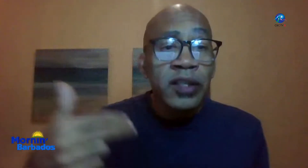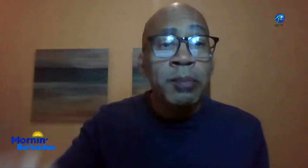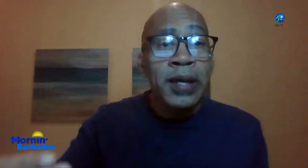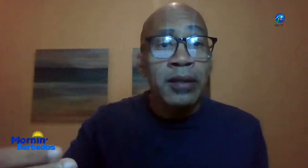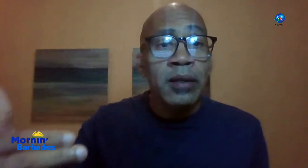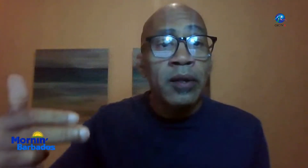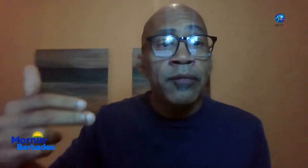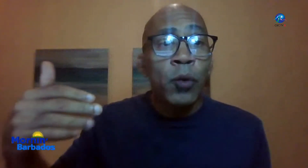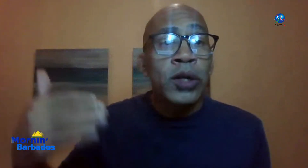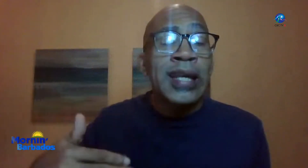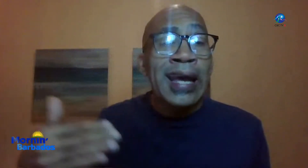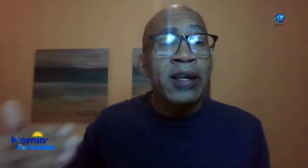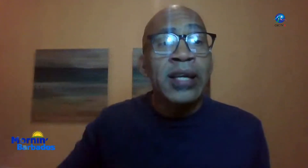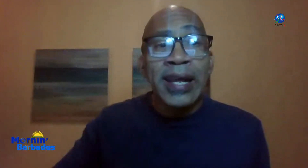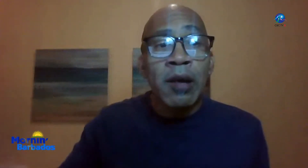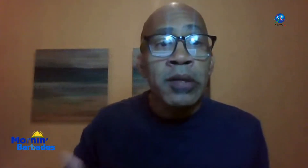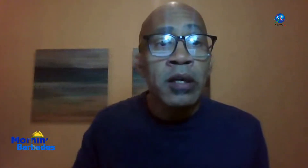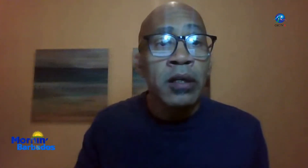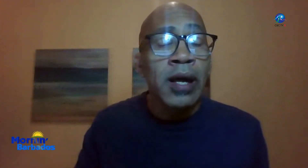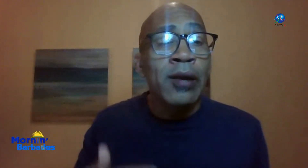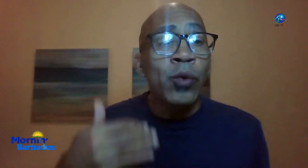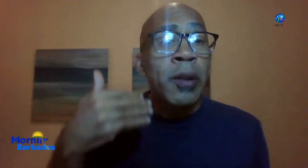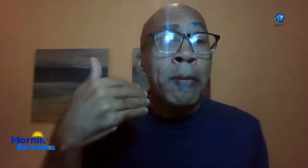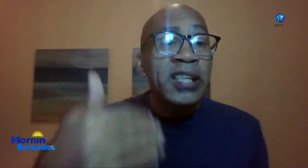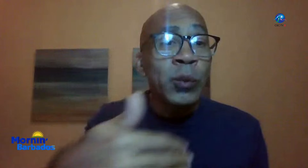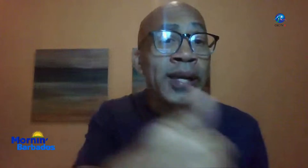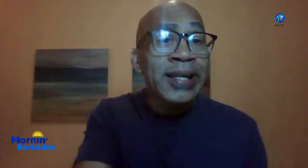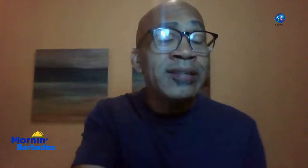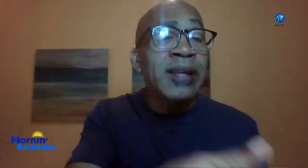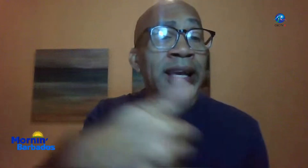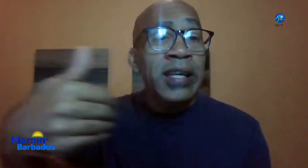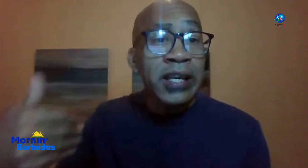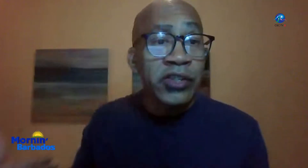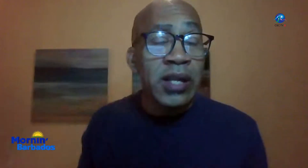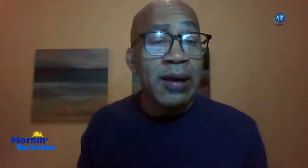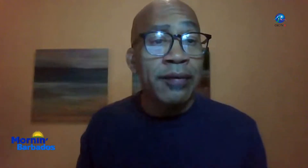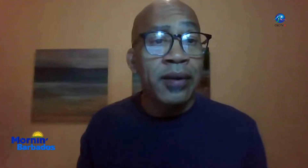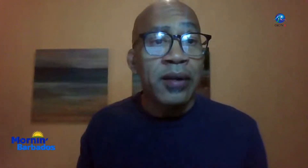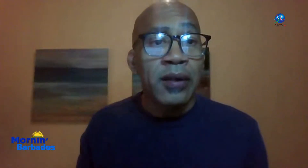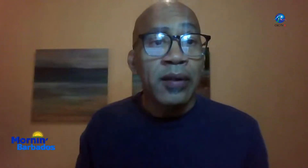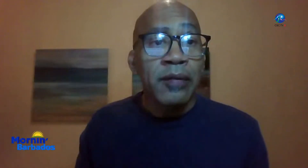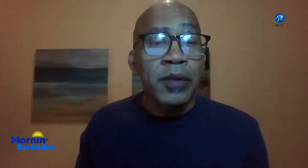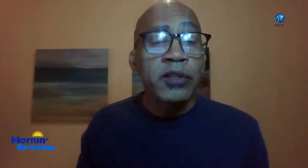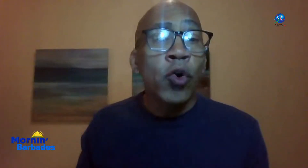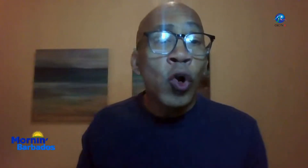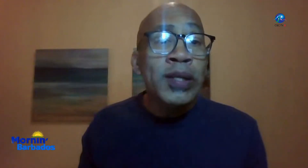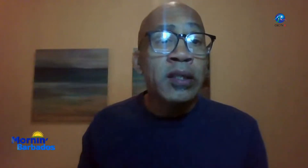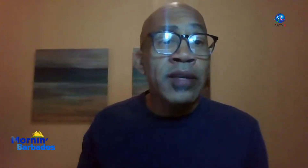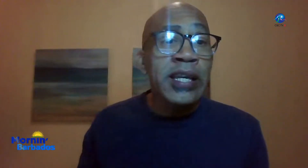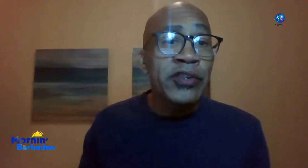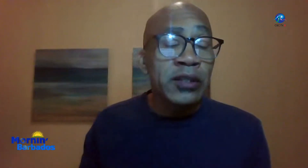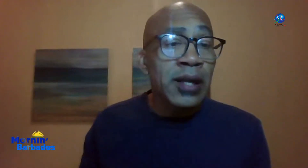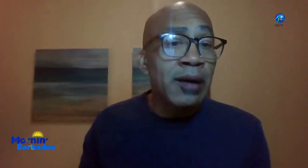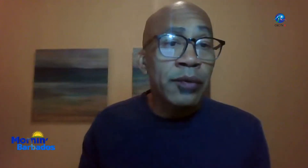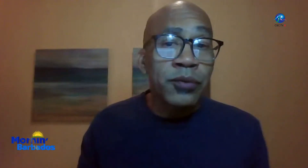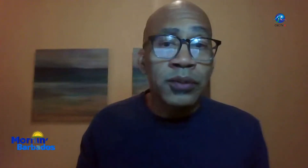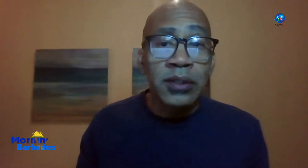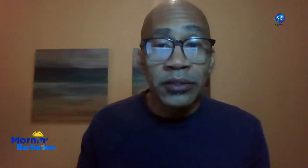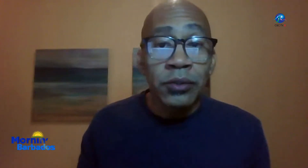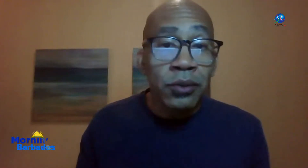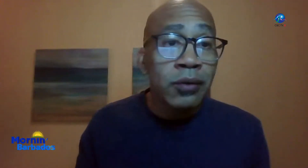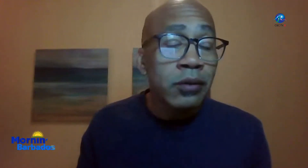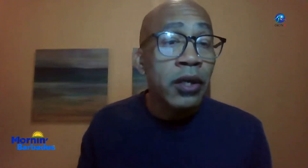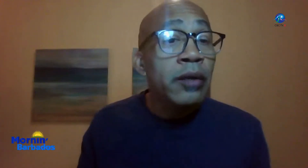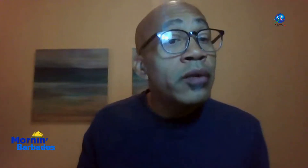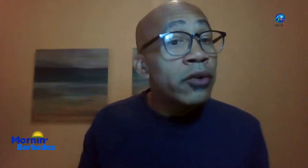know what to expect, what can and cannot be done, and what the best way is to engage staff. Because the old ways of engaging staff,